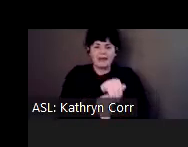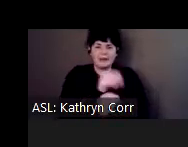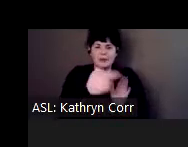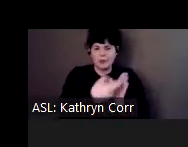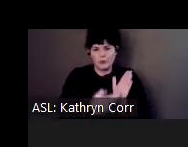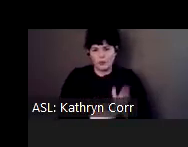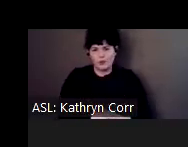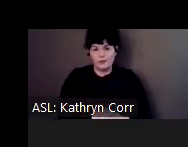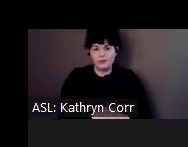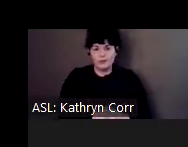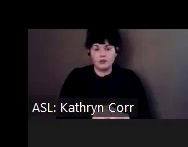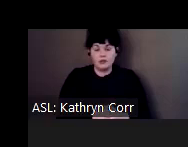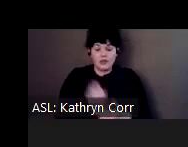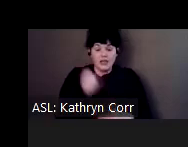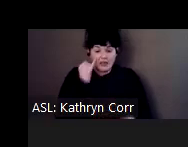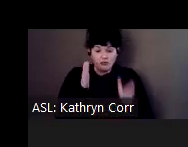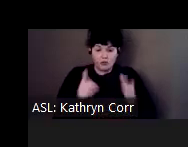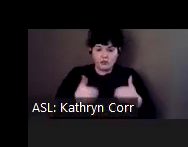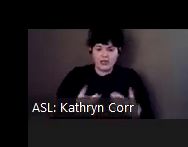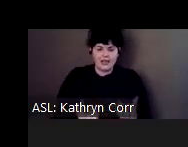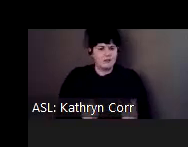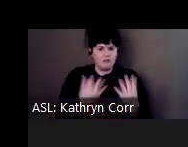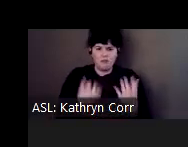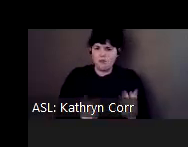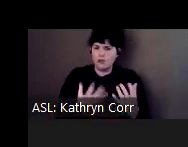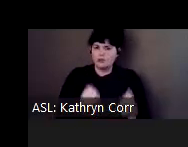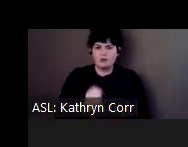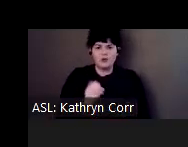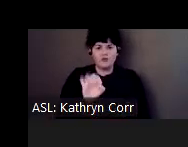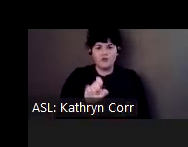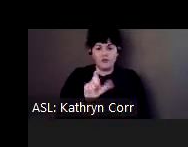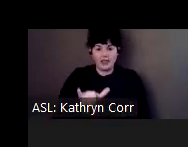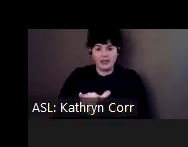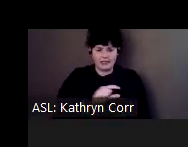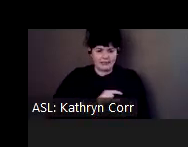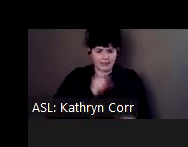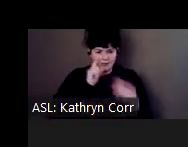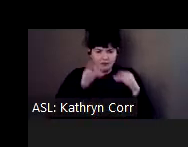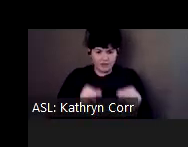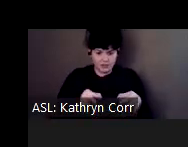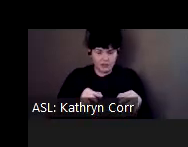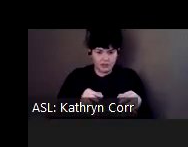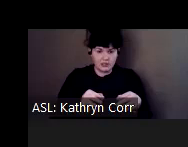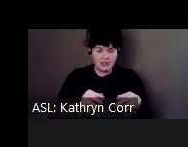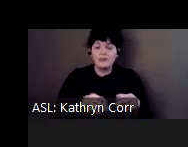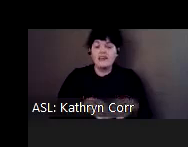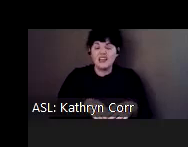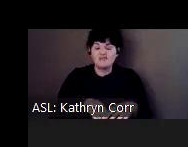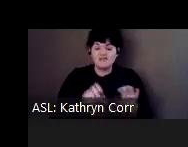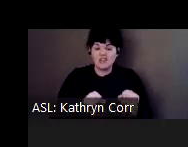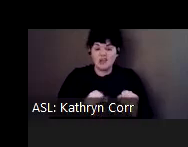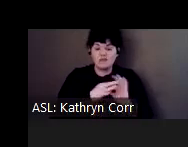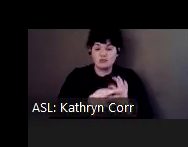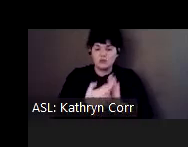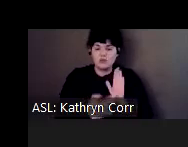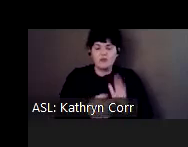felony convictions to qualify under this rule, they must occur in the same 24-hour period and arise from